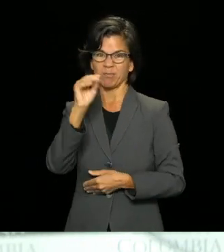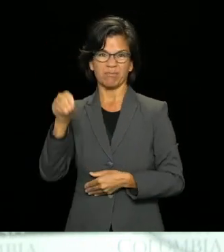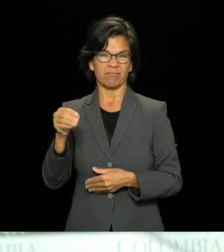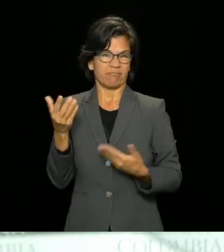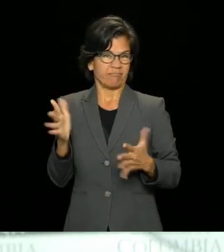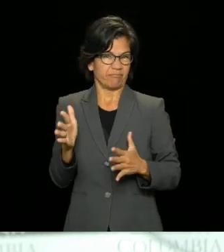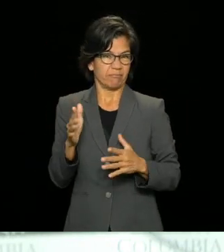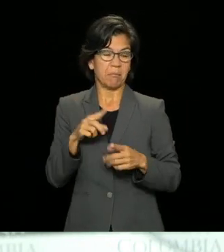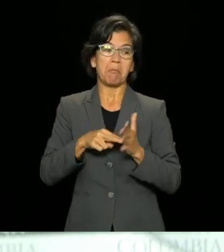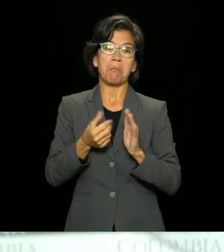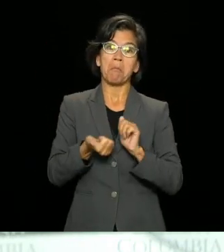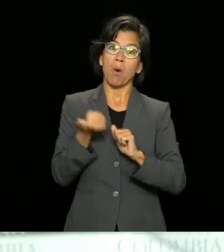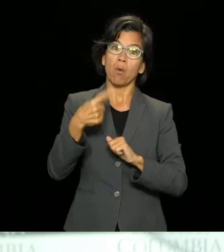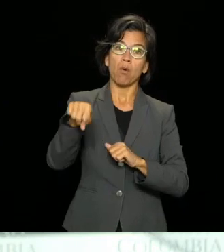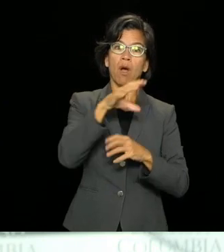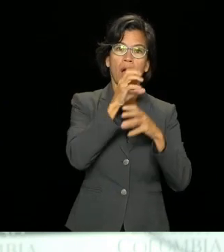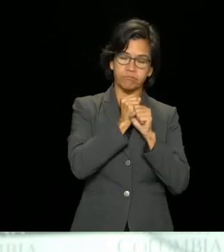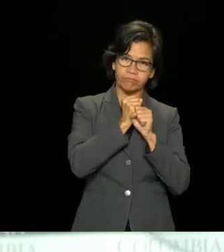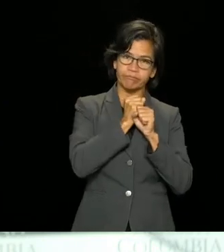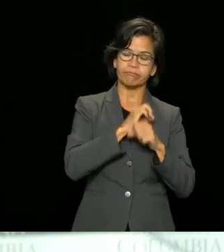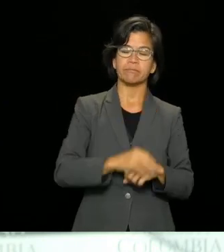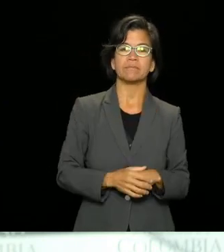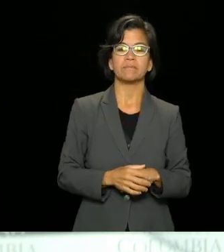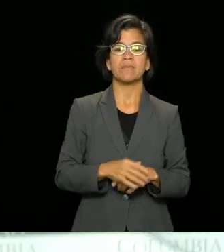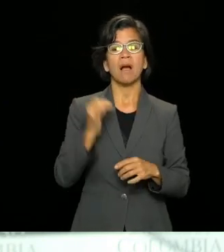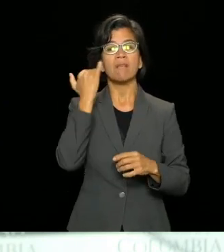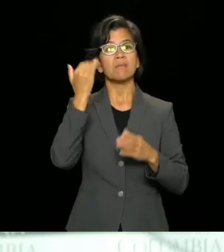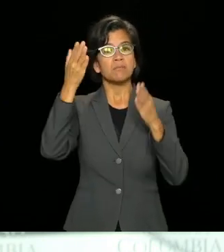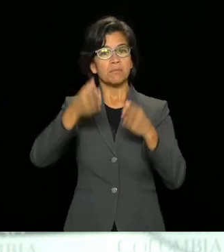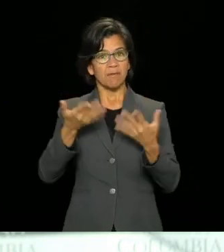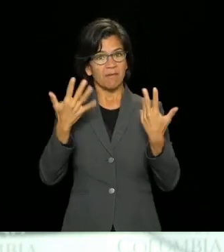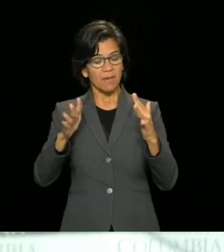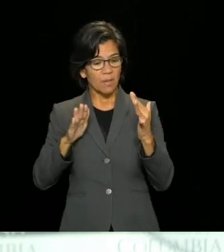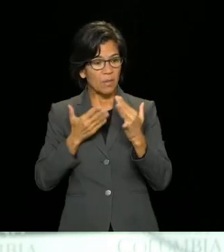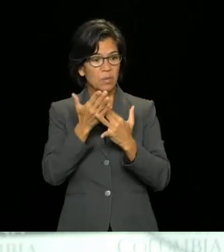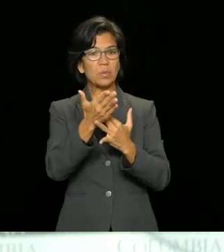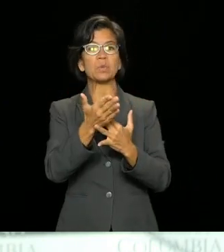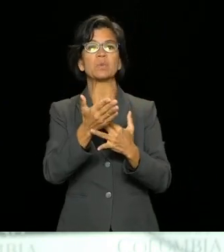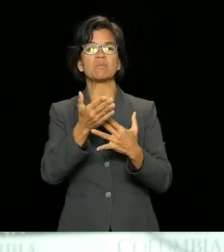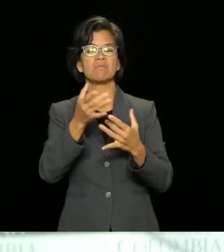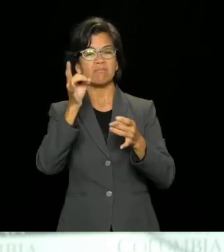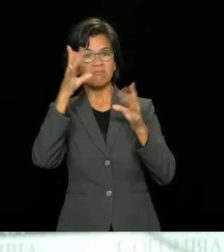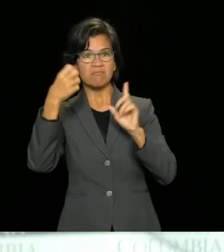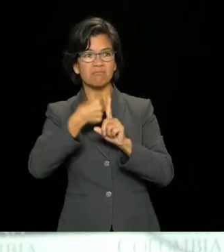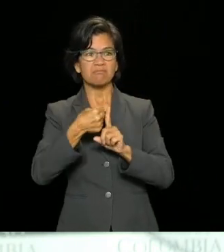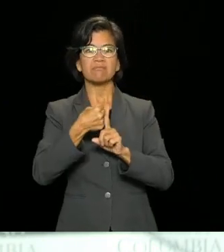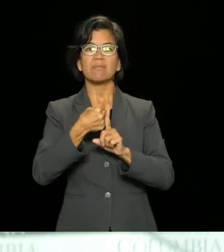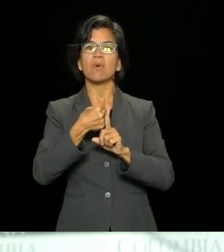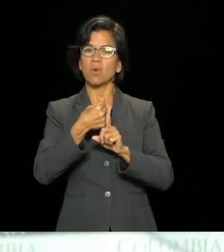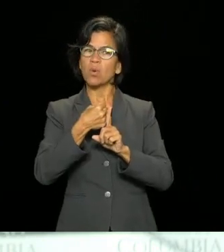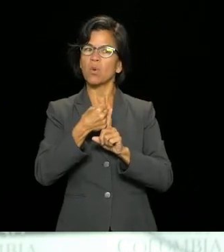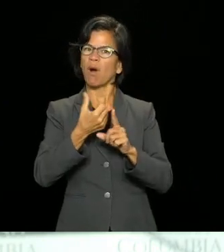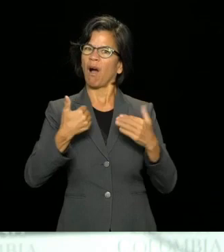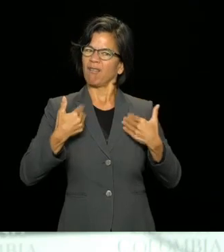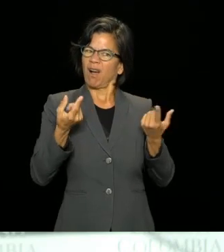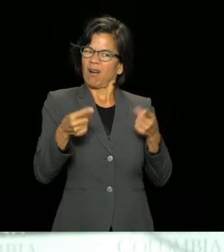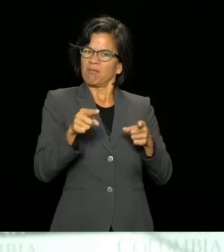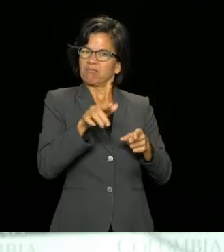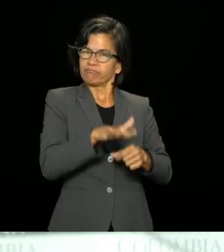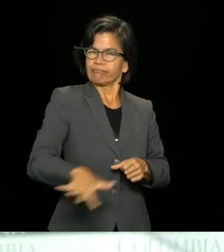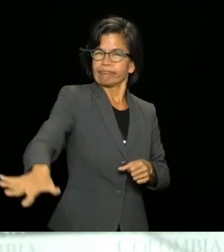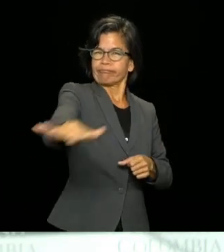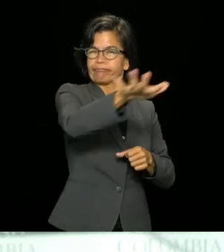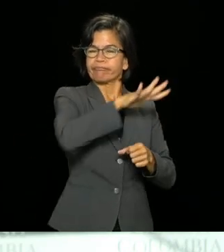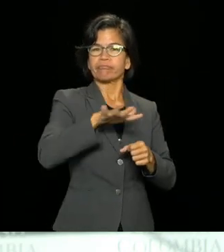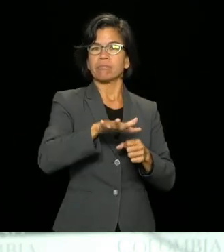been harmed by sexual violence, I think this is the invisible epidemic. In its wake, sexual violence leaves terror